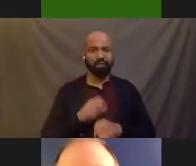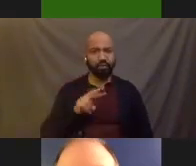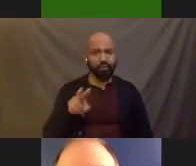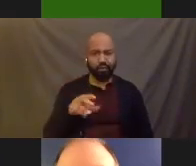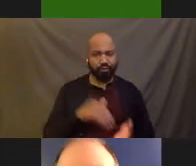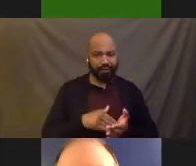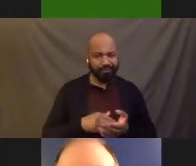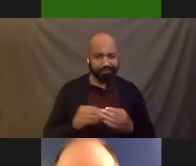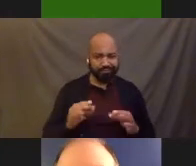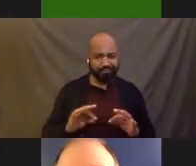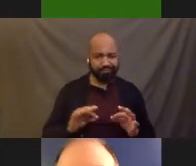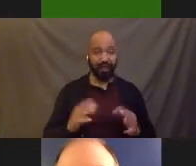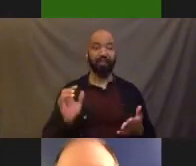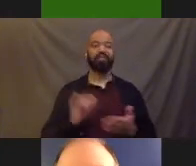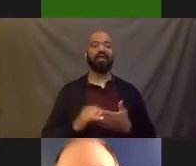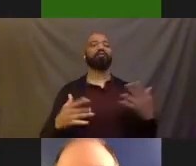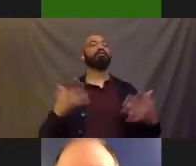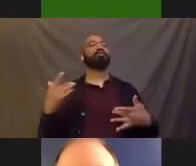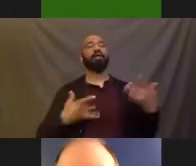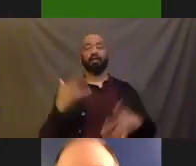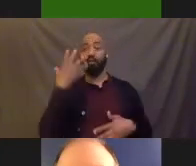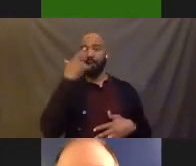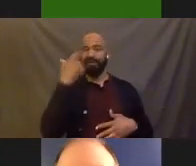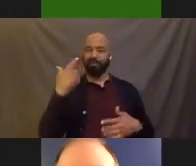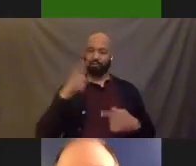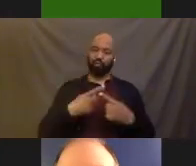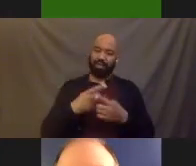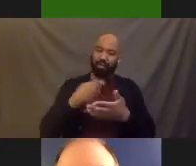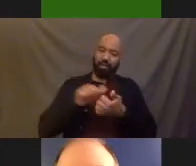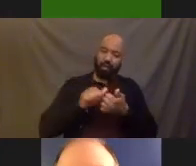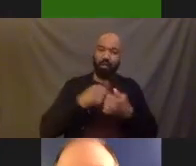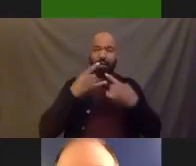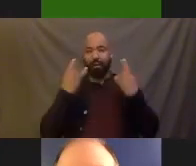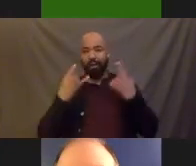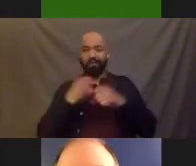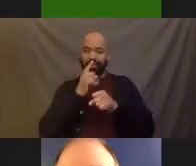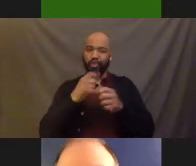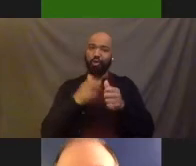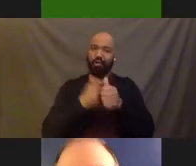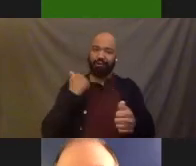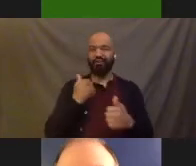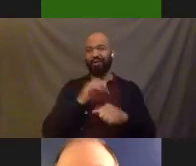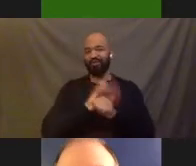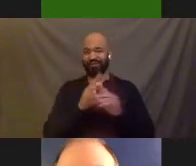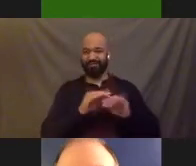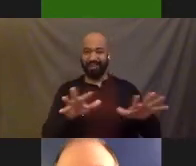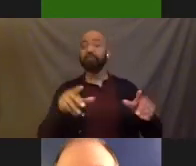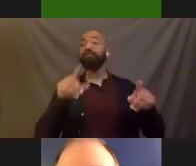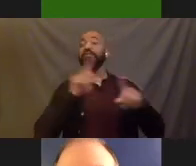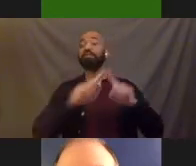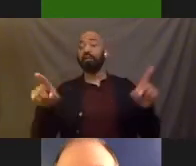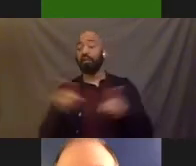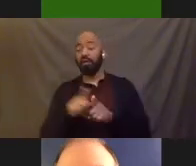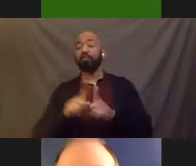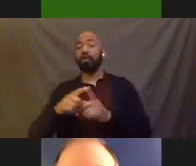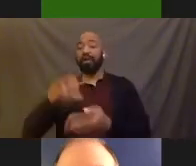likely related to a lot of all the care that we're taking to keep ourselves safe from the coronavirus, but it certainly affected those